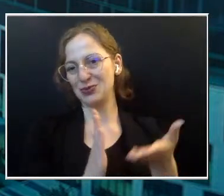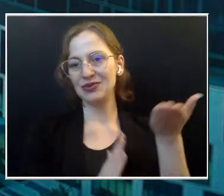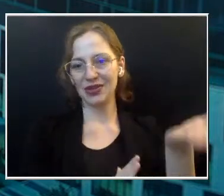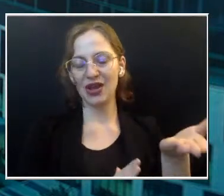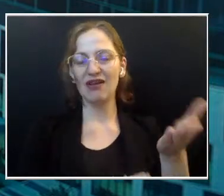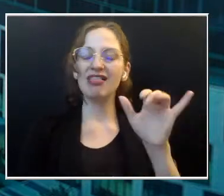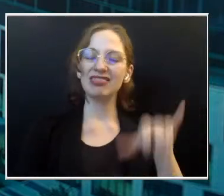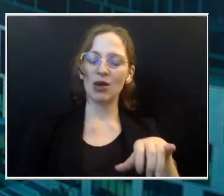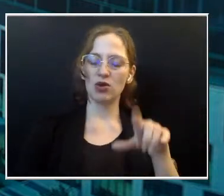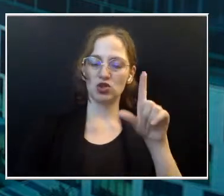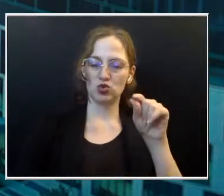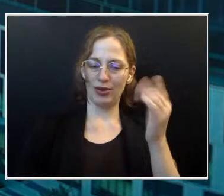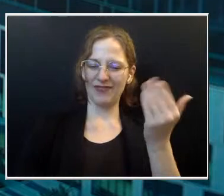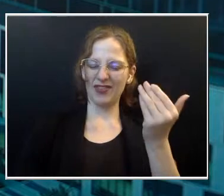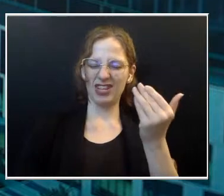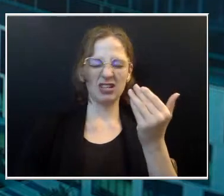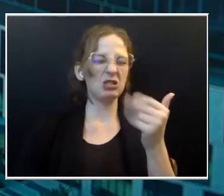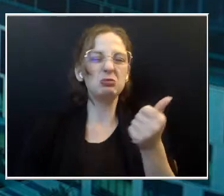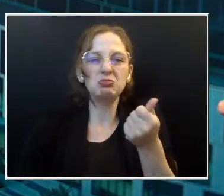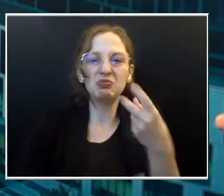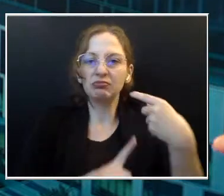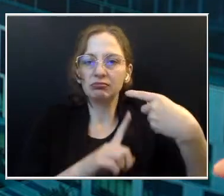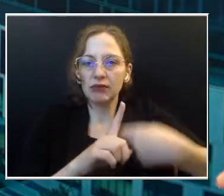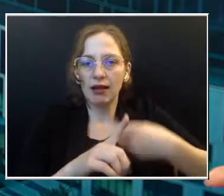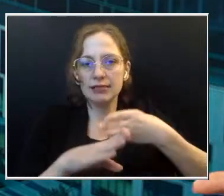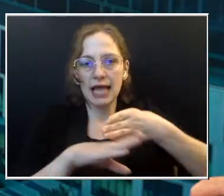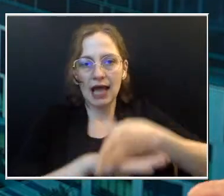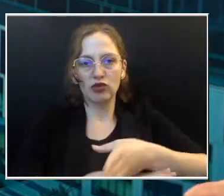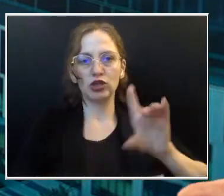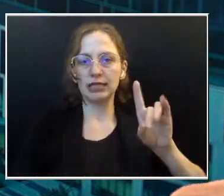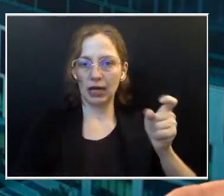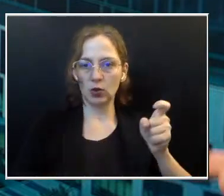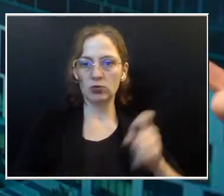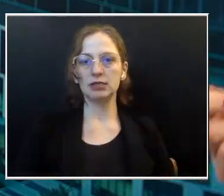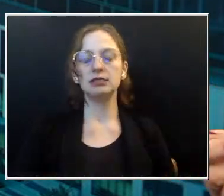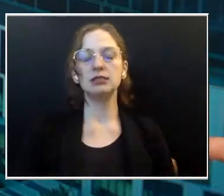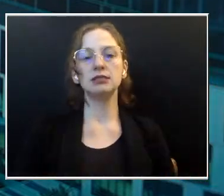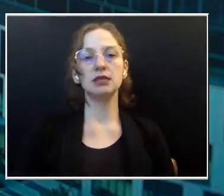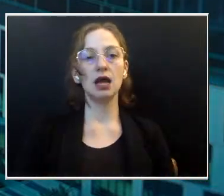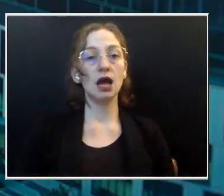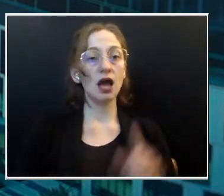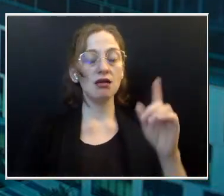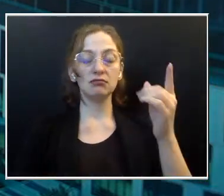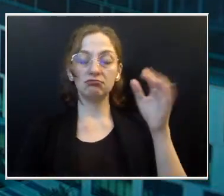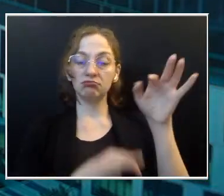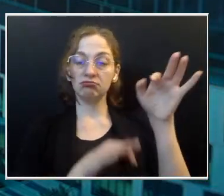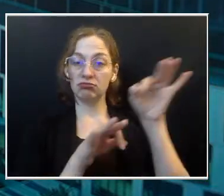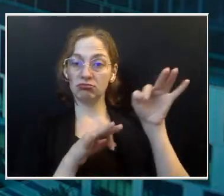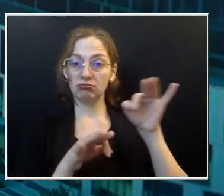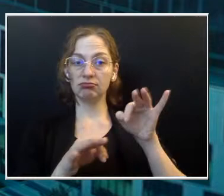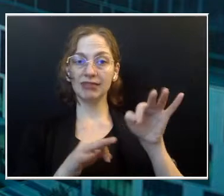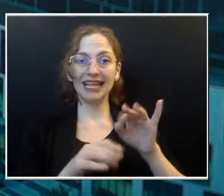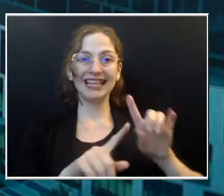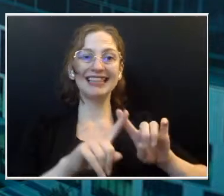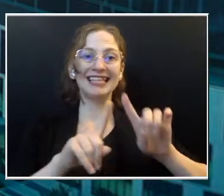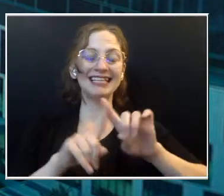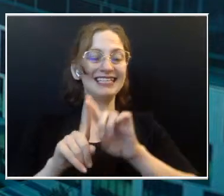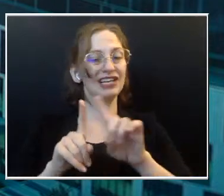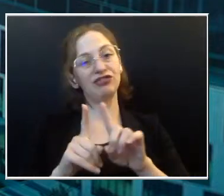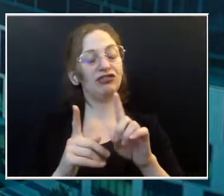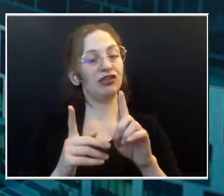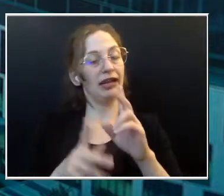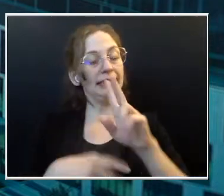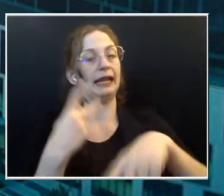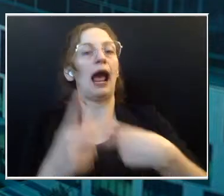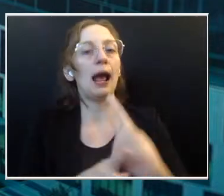was diagnosed, and describing the different ways you could have reconstruction. And that's when I first heard about deep flap, and I thought, wow, I hope